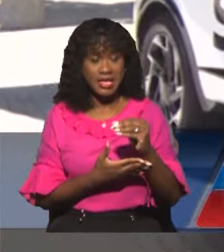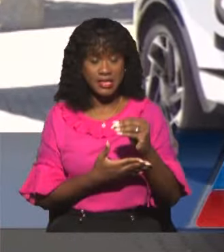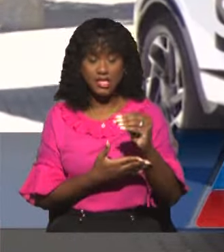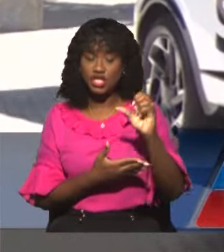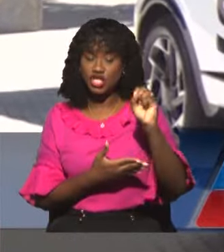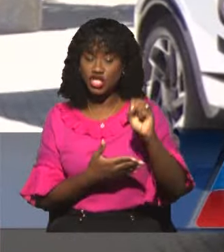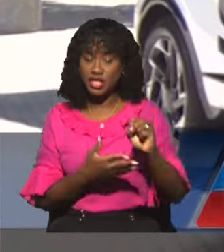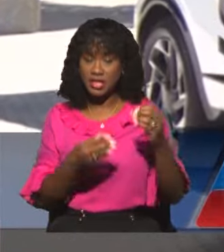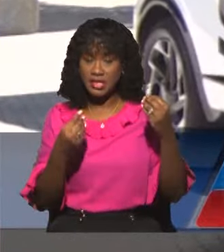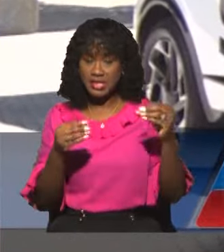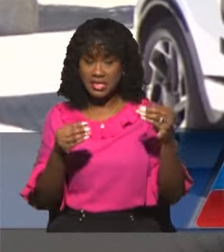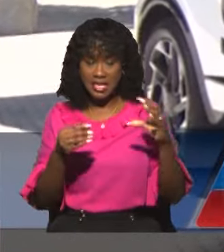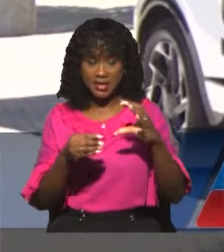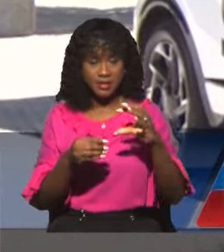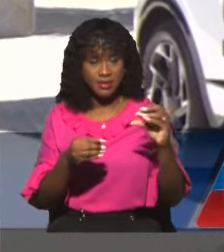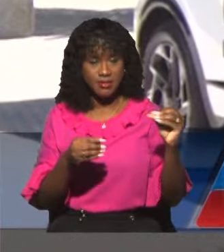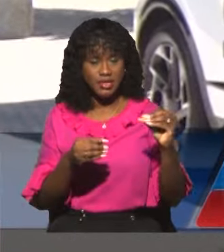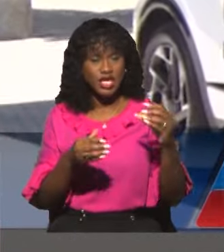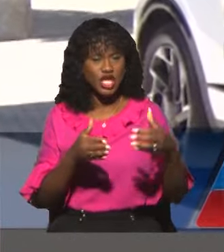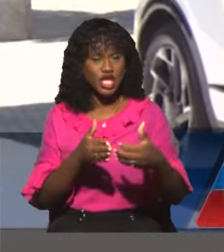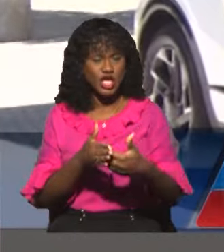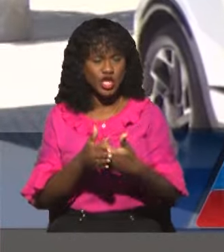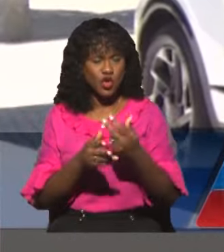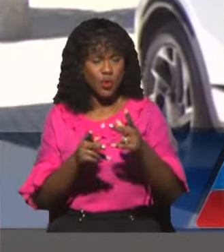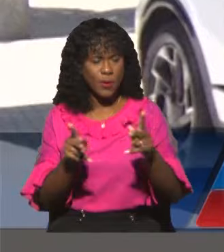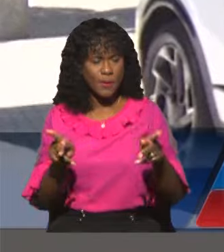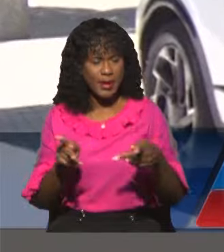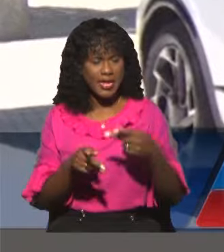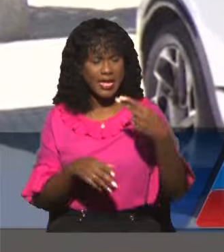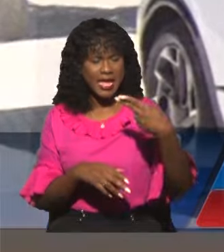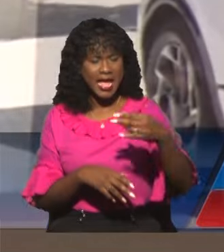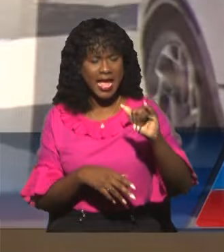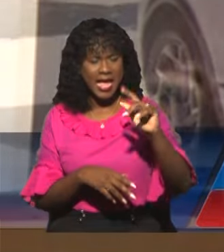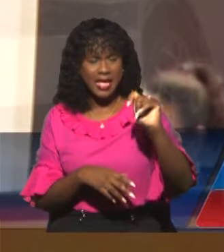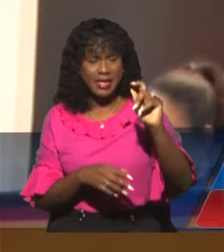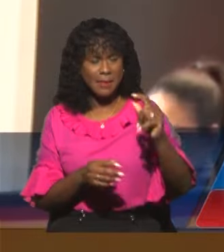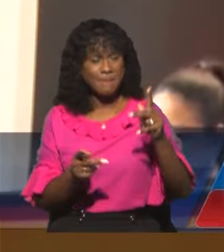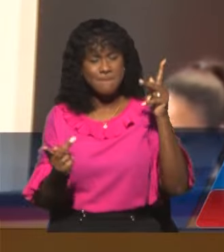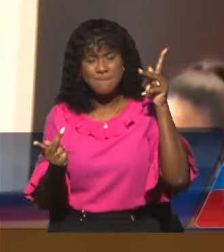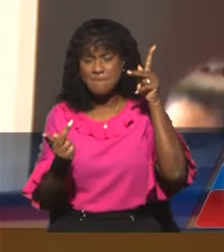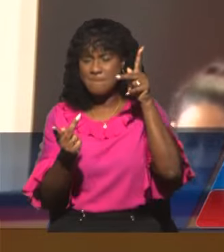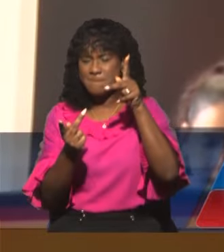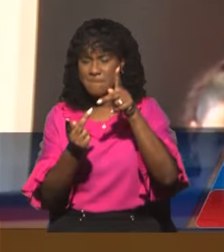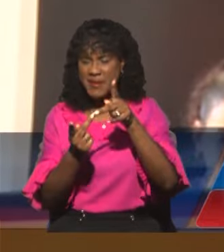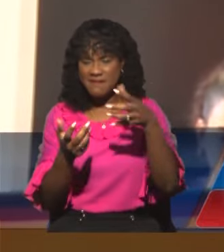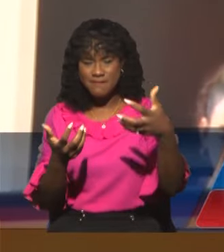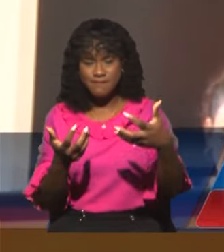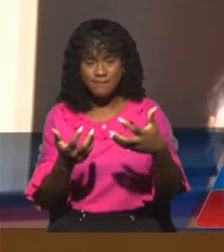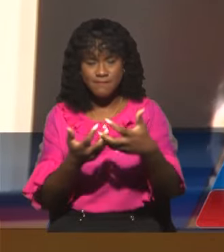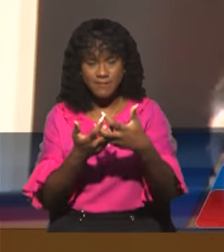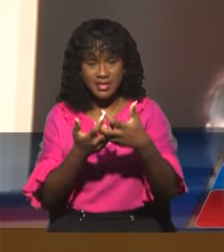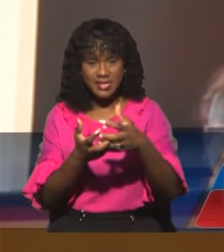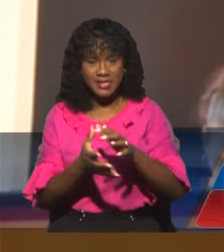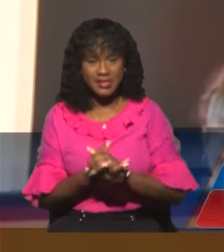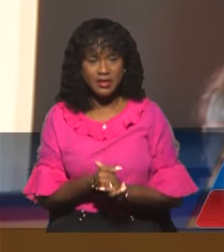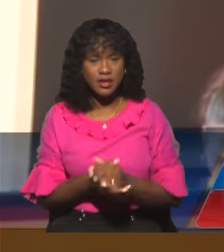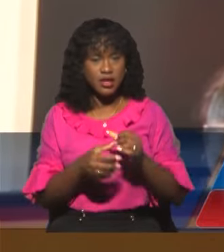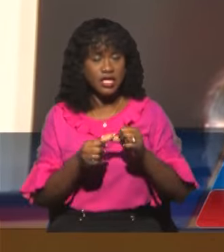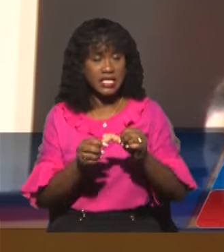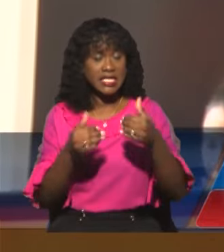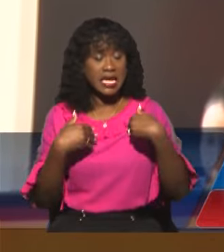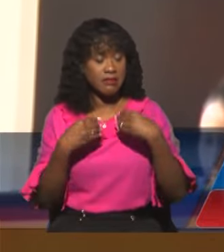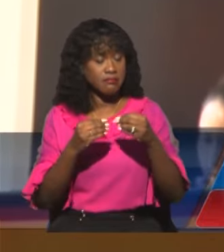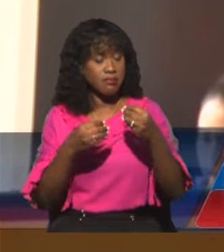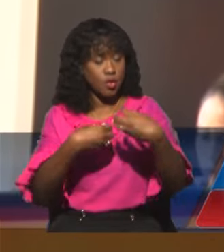Director Shiraz Ahmed, the new location at Hyatt is a perfect fit. And we are continuing to roll out more